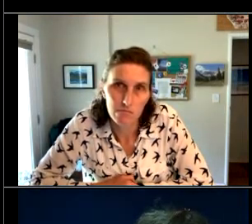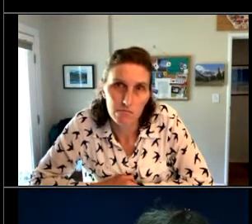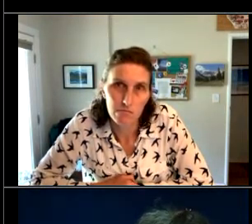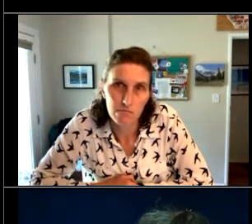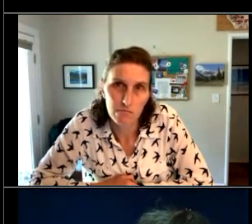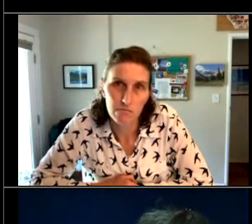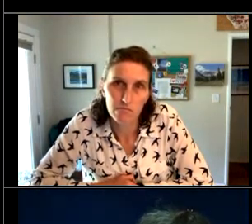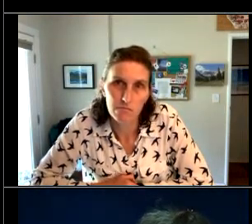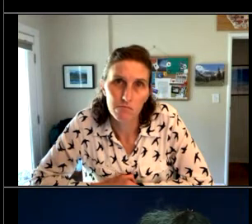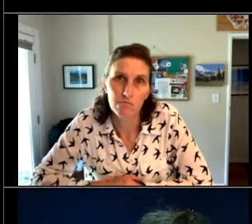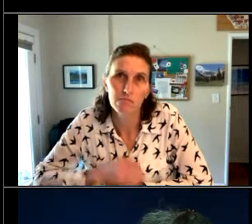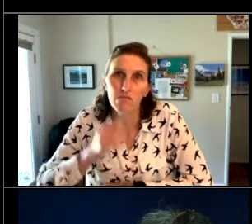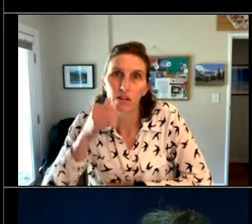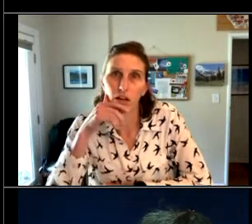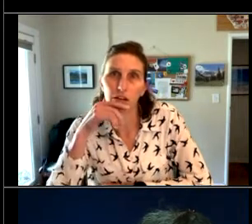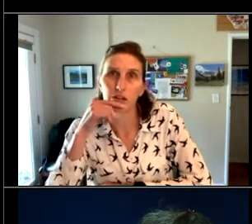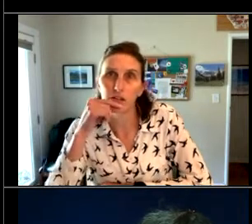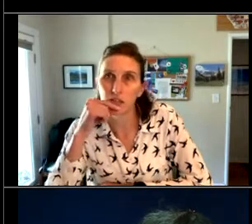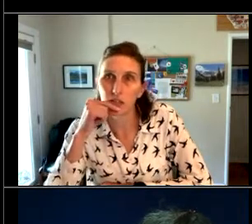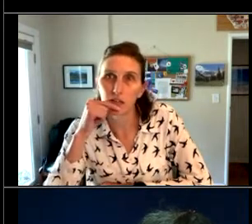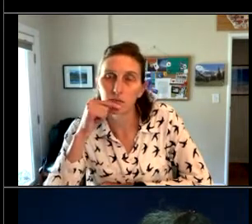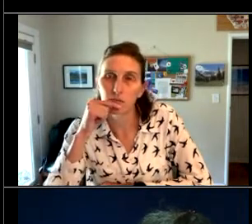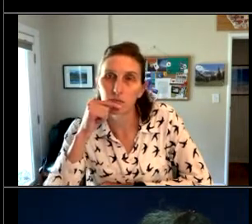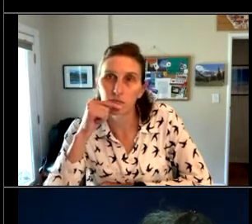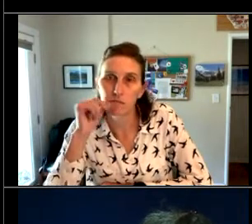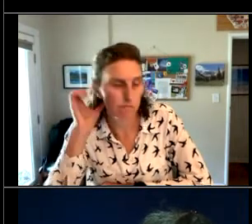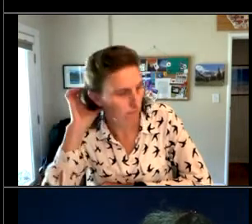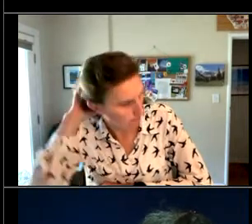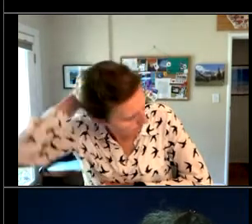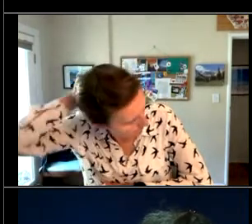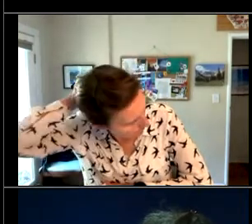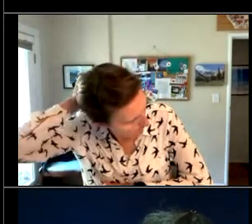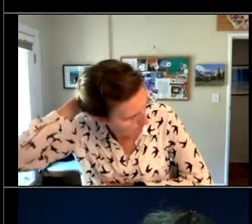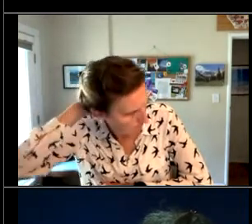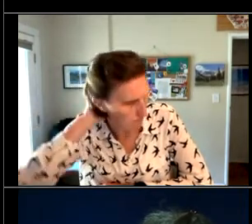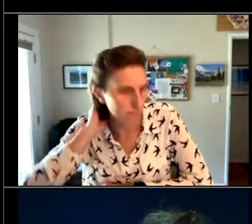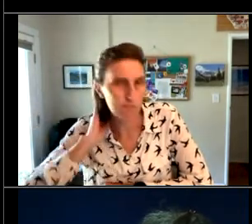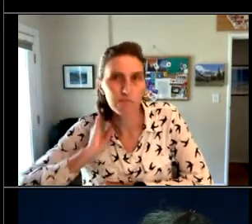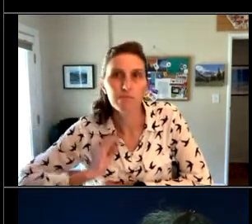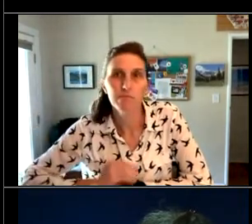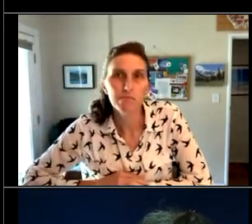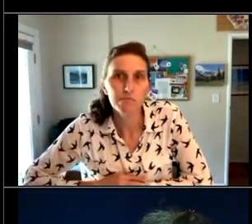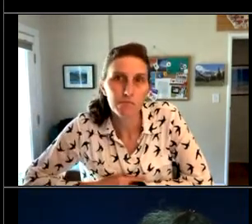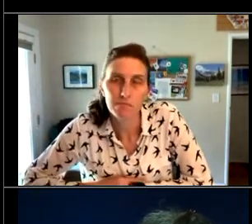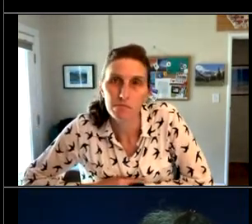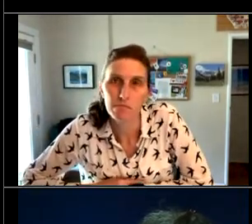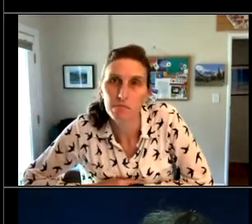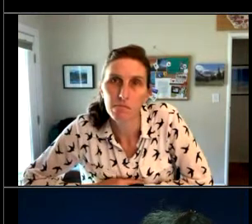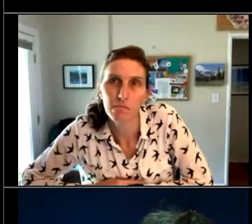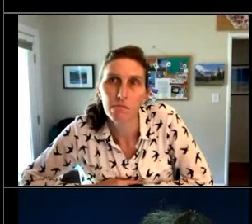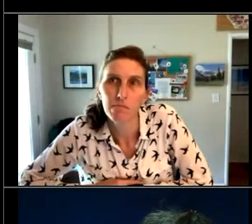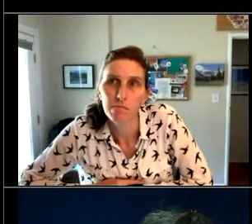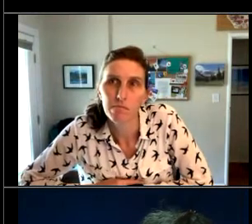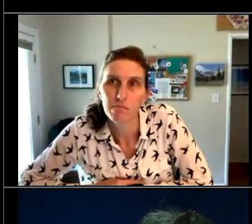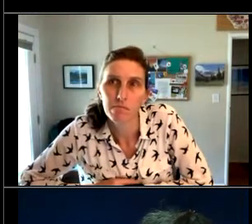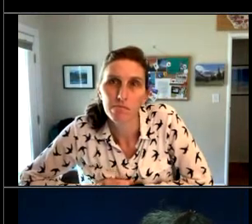on the site for over 5 years. Some have been here for almost 10 years, and constantly dealing with this